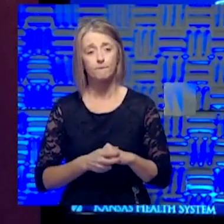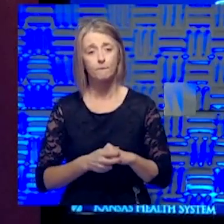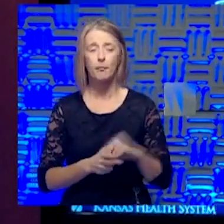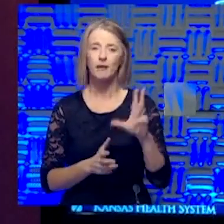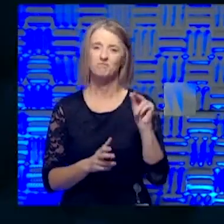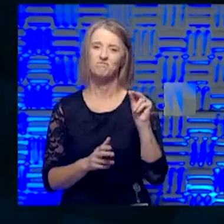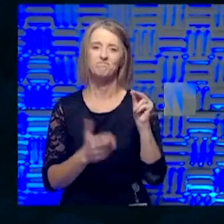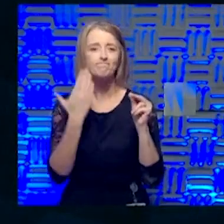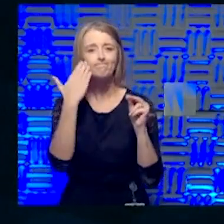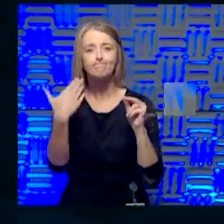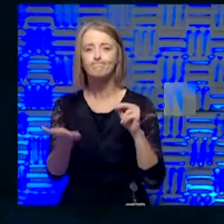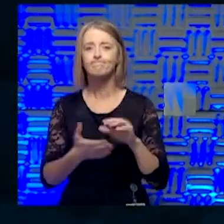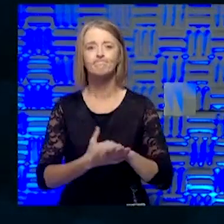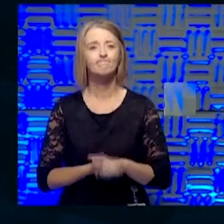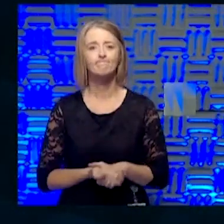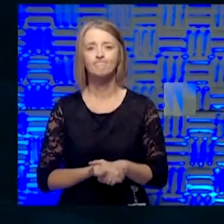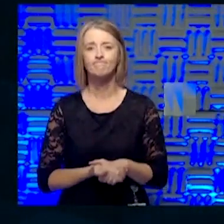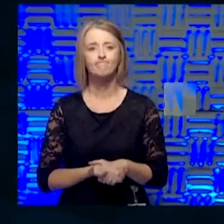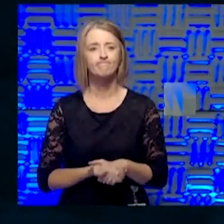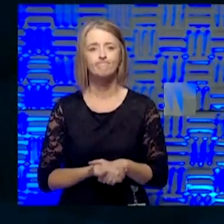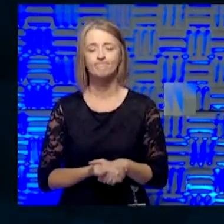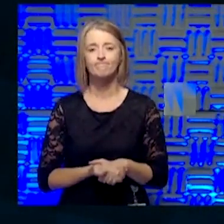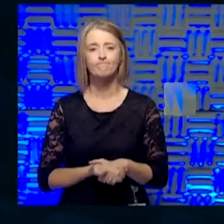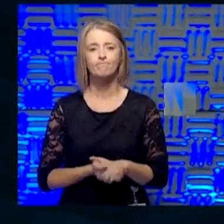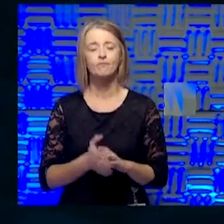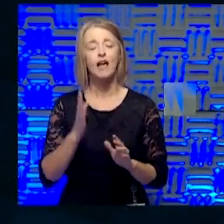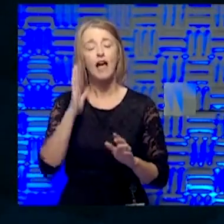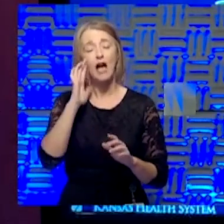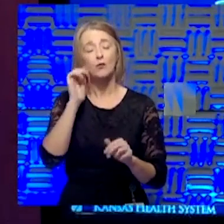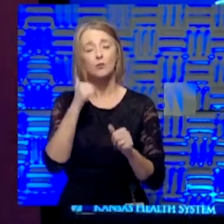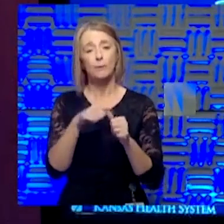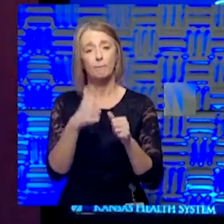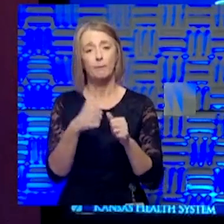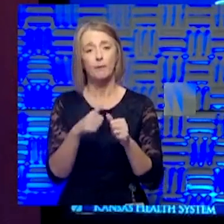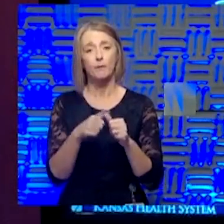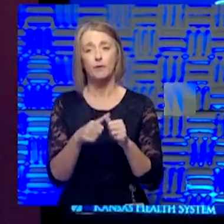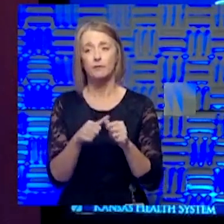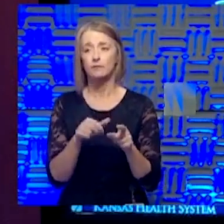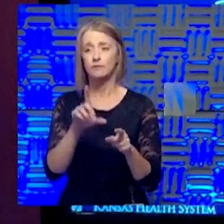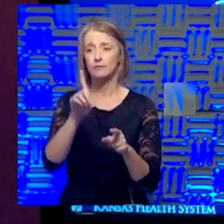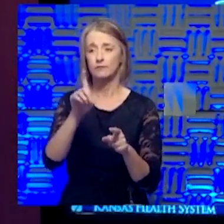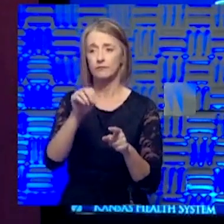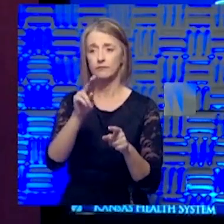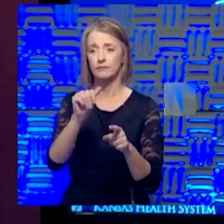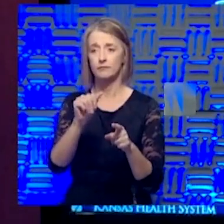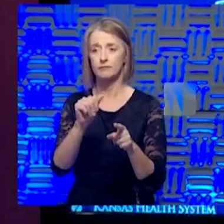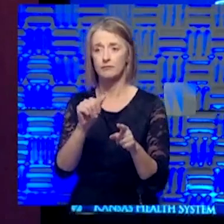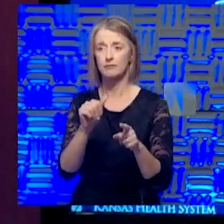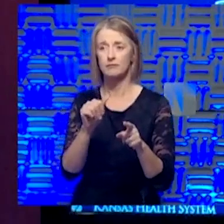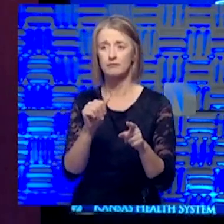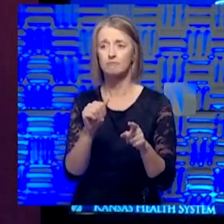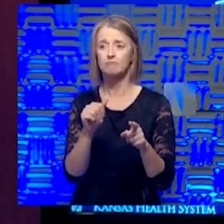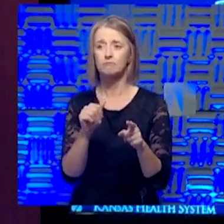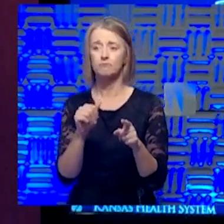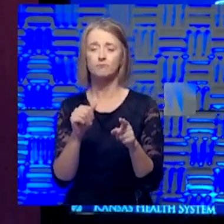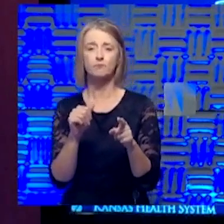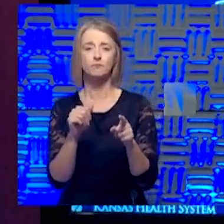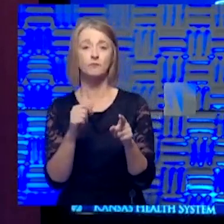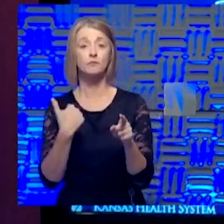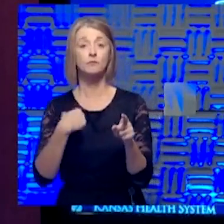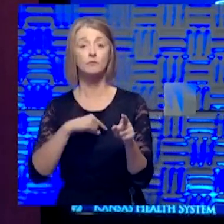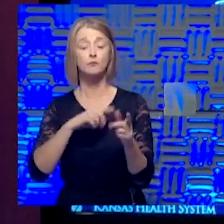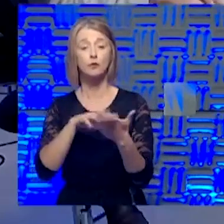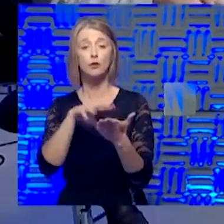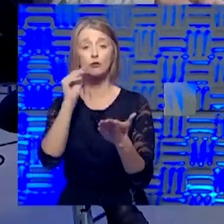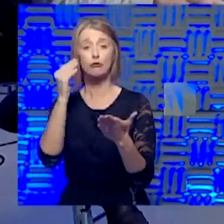No, I do not. I think a lot of them were. I do remember that. And do you know, I Dana? can imagine they from what we know now,